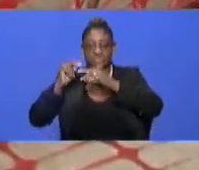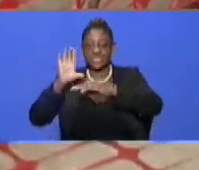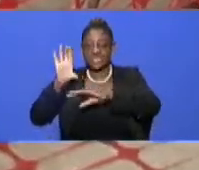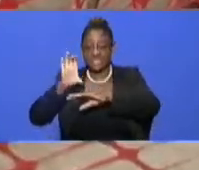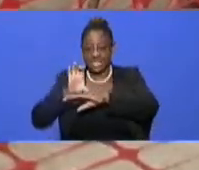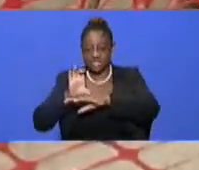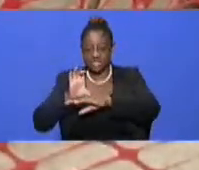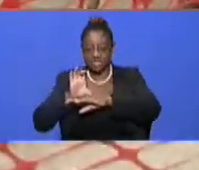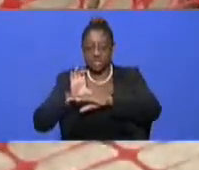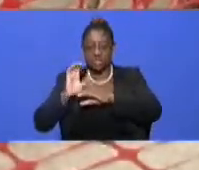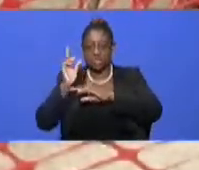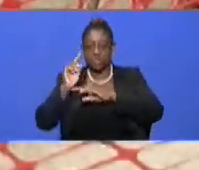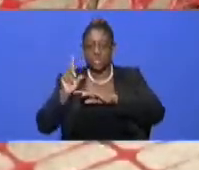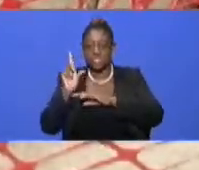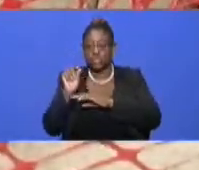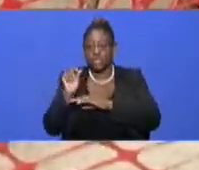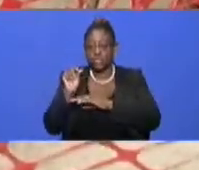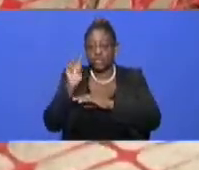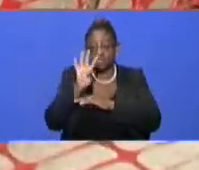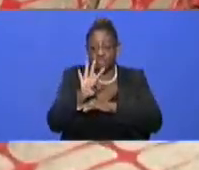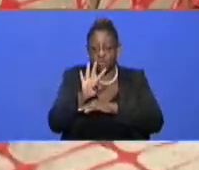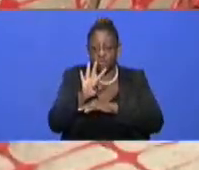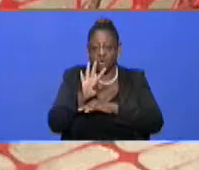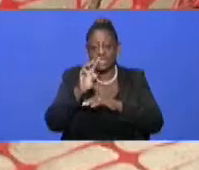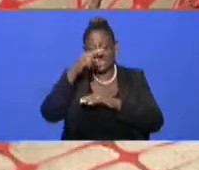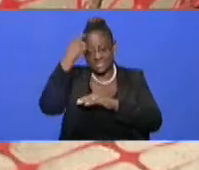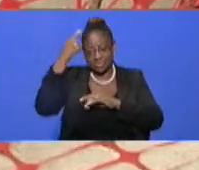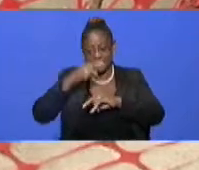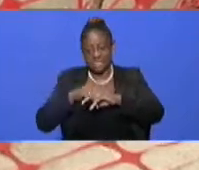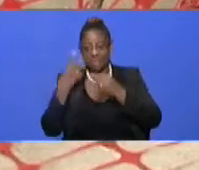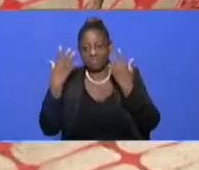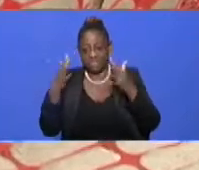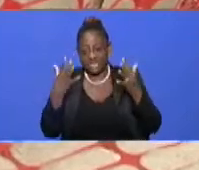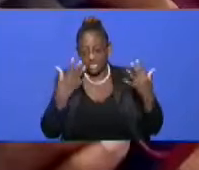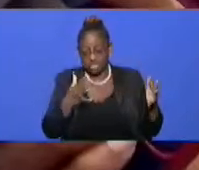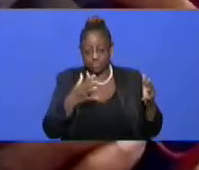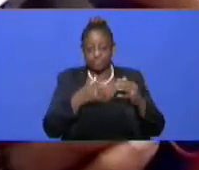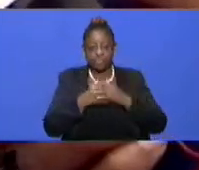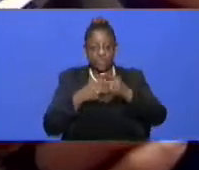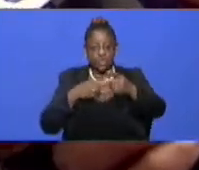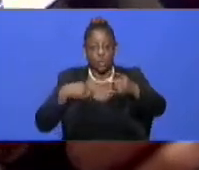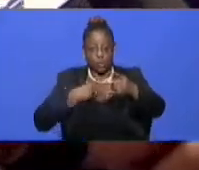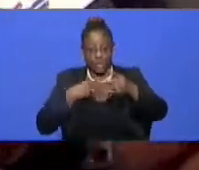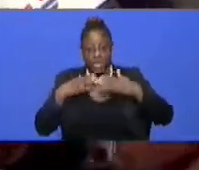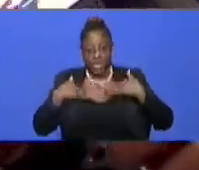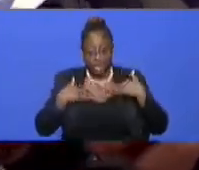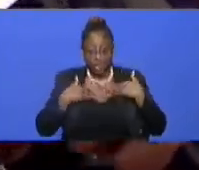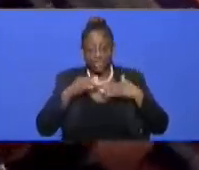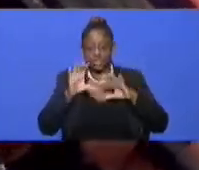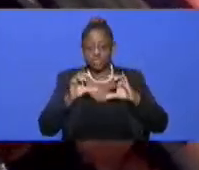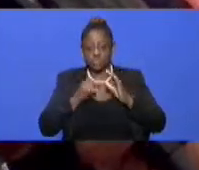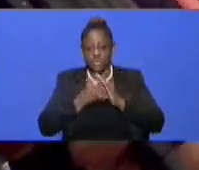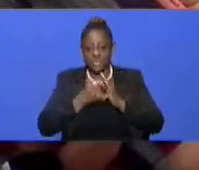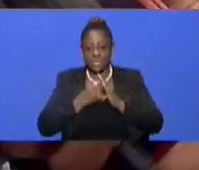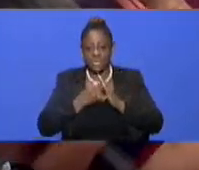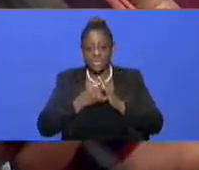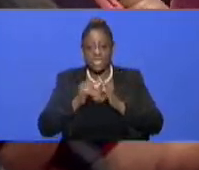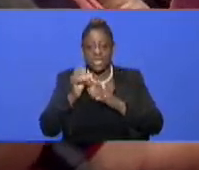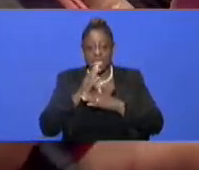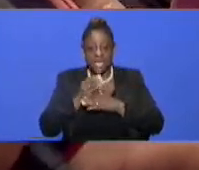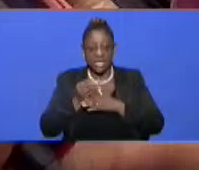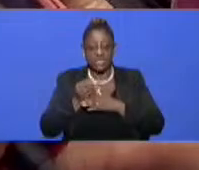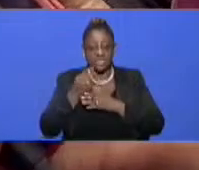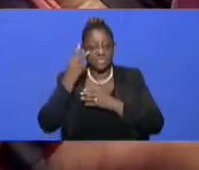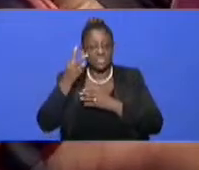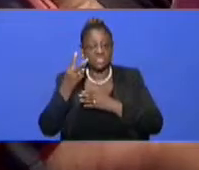Center to its projected 2024 summer completion. We are proud to be a part of it, and we're looking forward to delivering a state-of-the-art